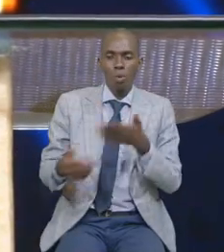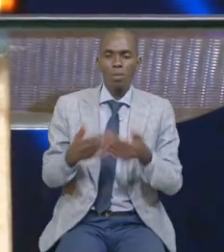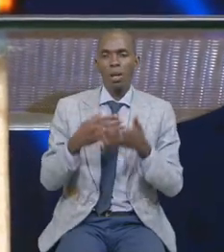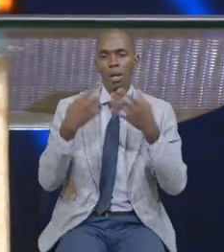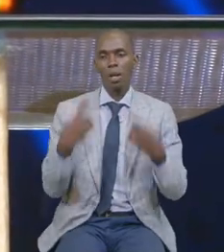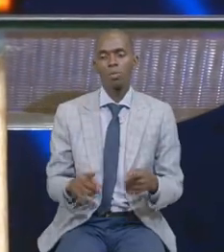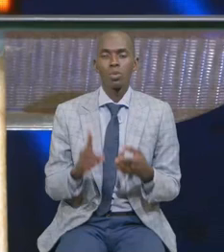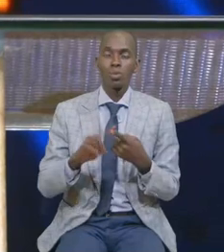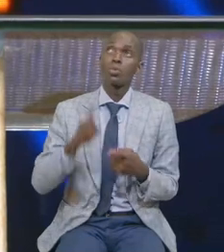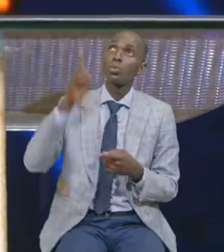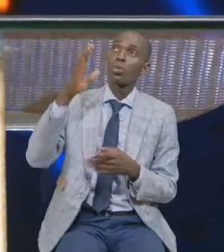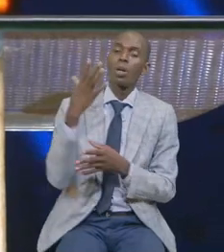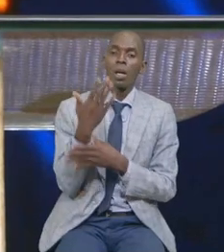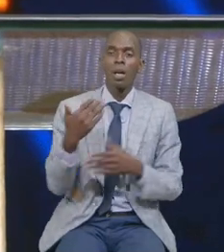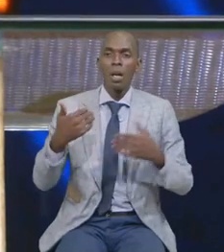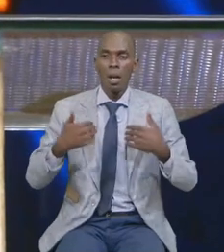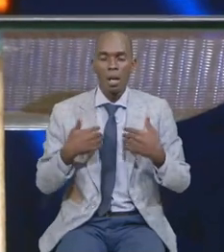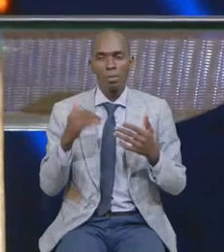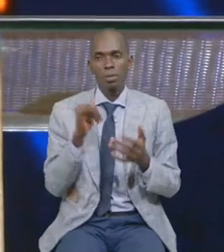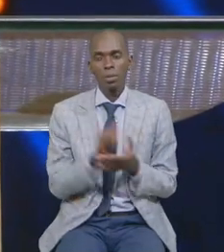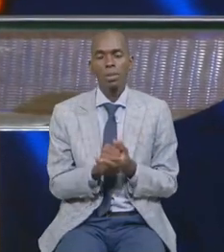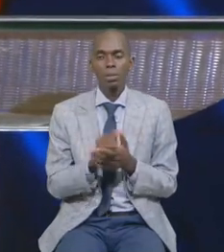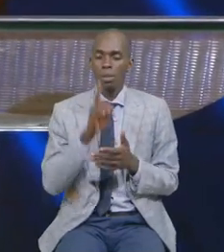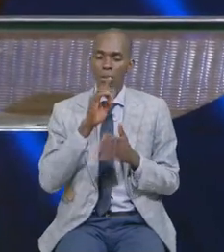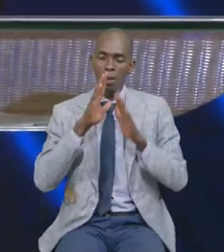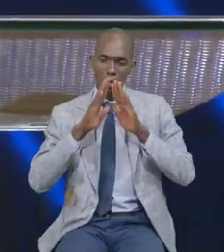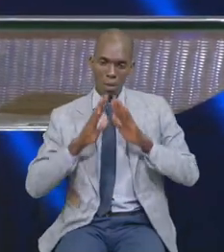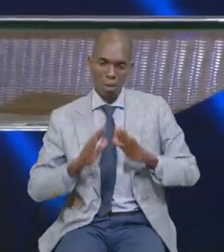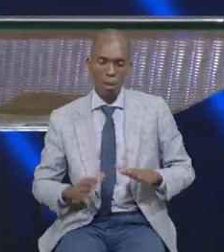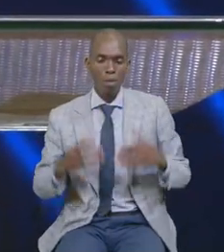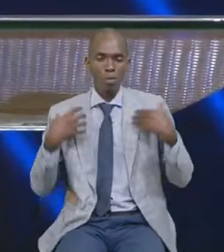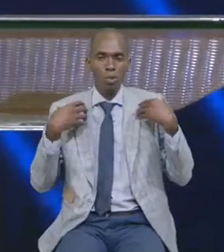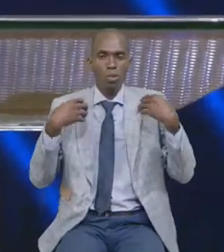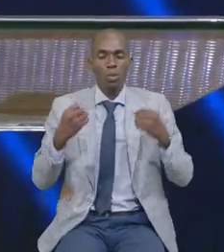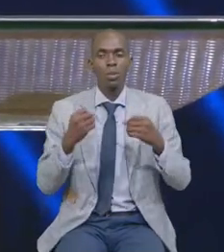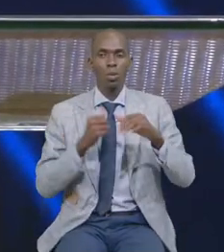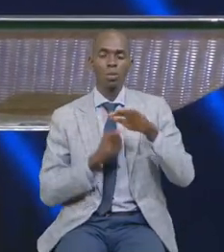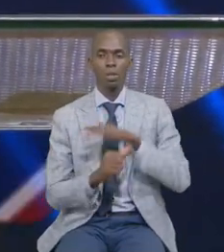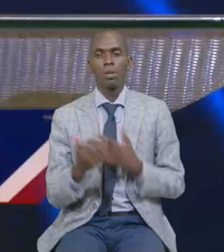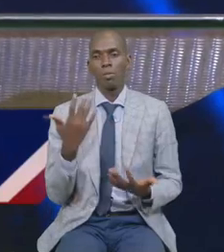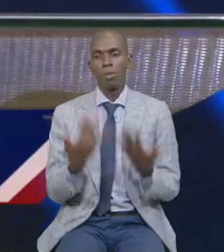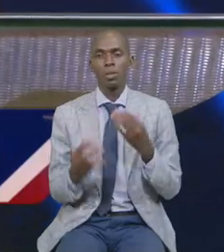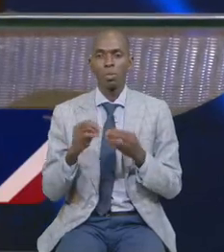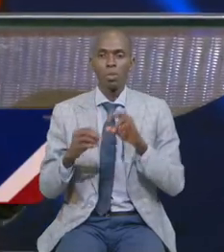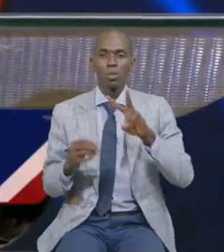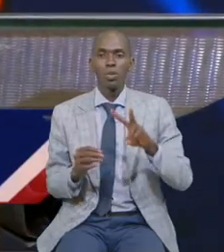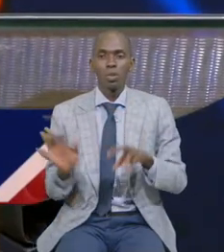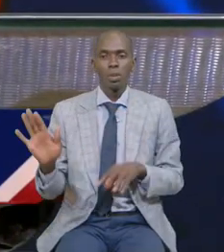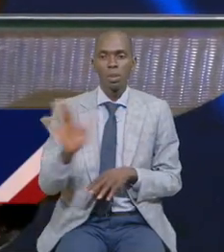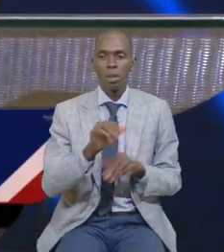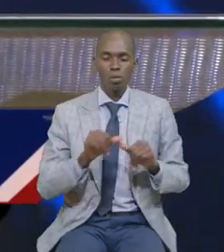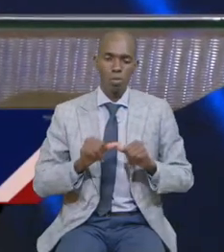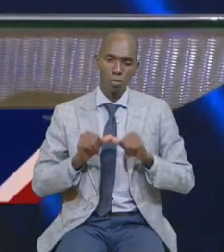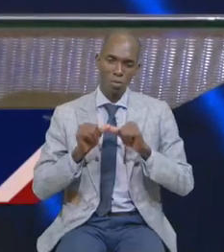have come courage of faith on the fire number two is the constant conviction you can examine your